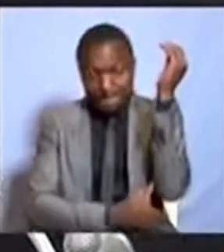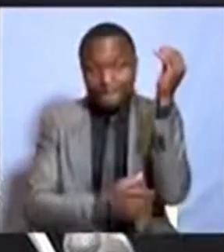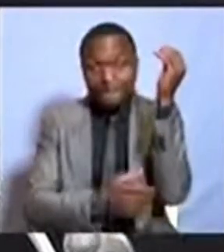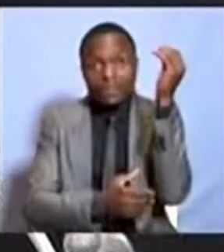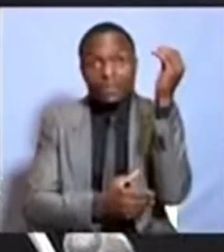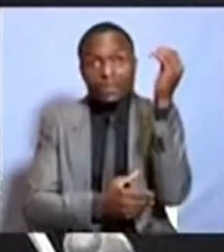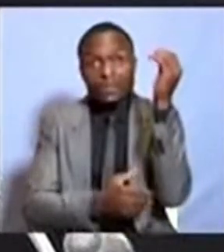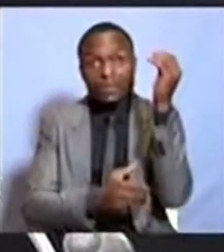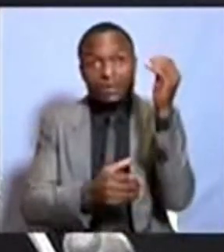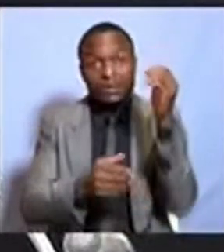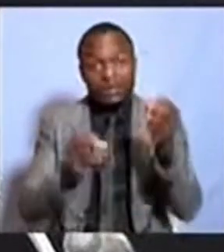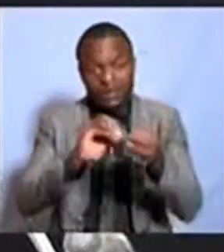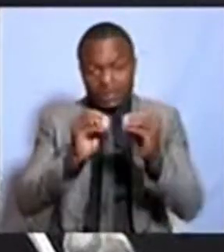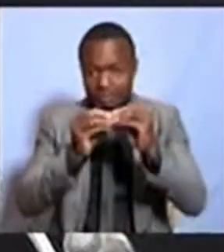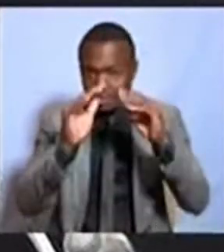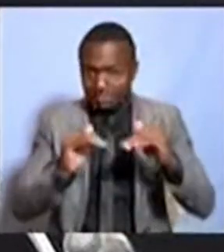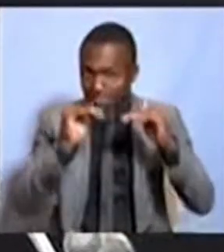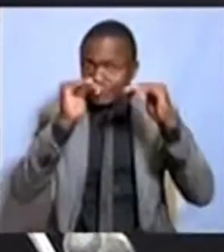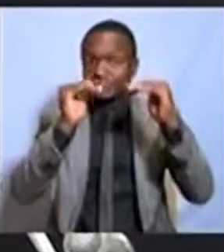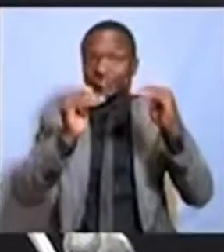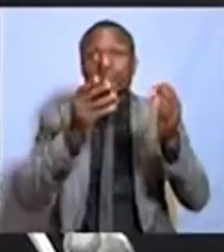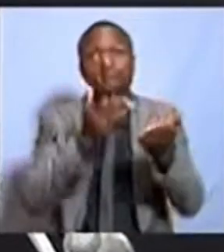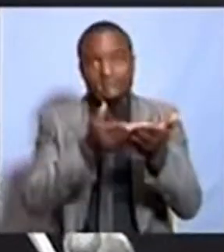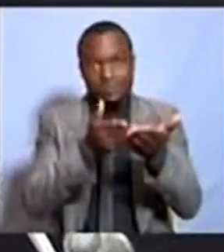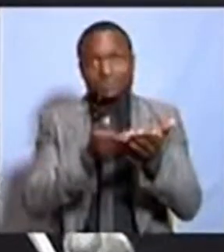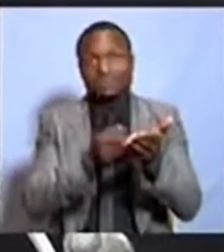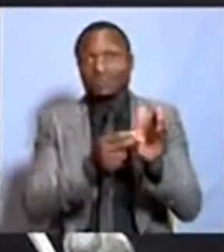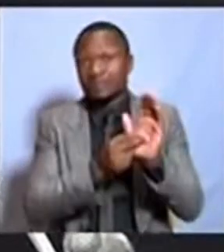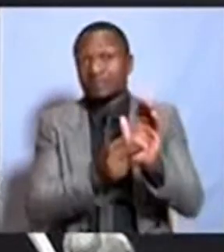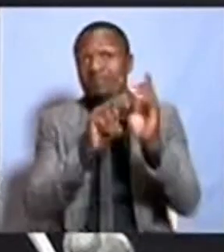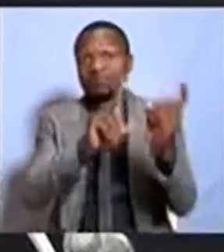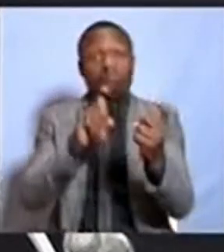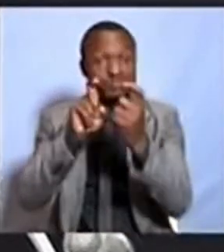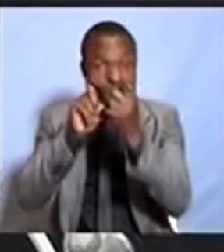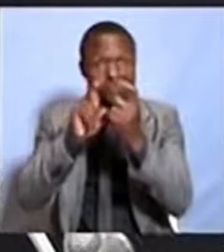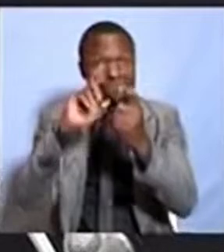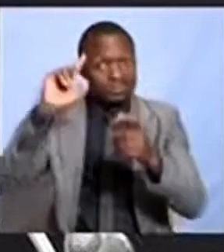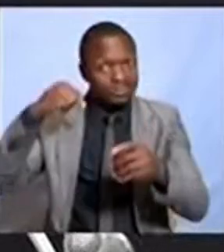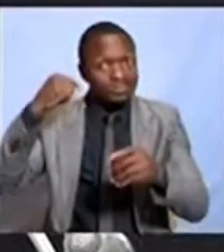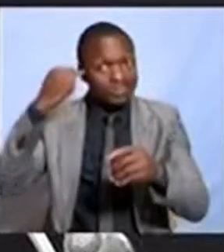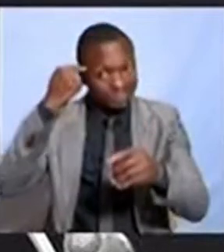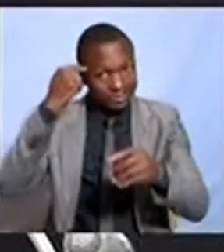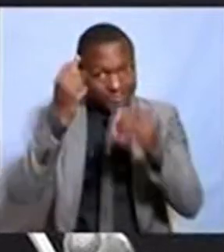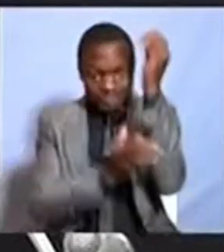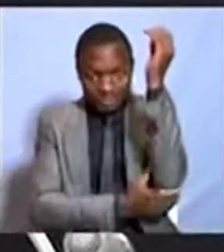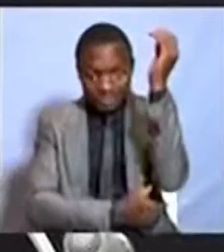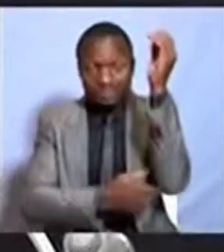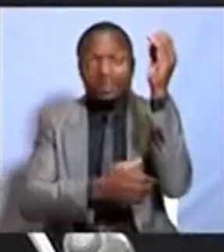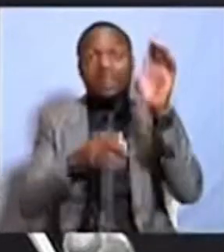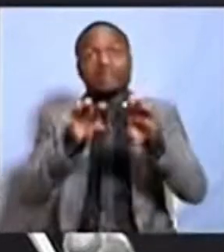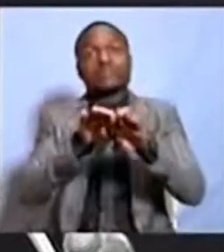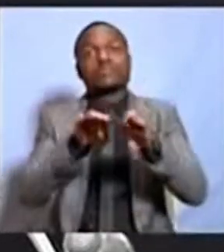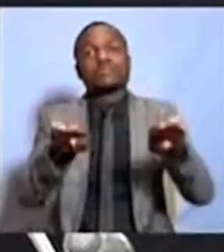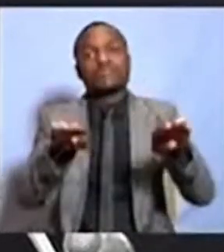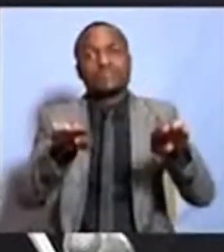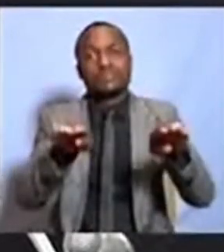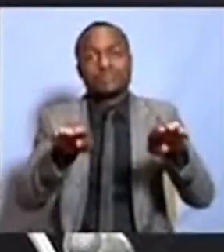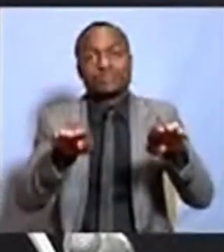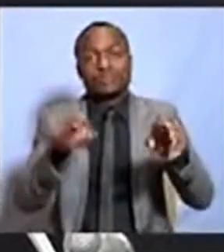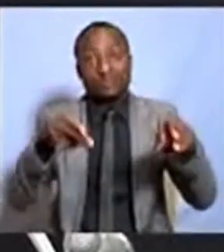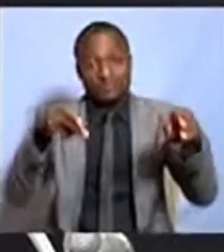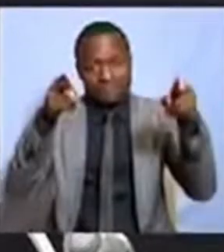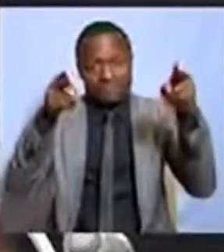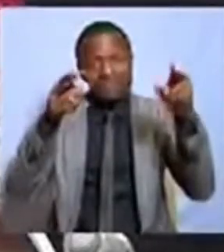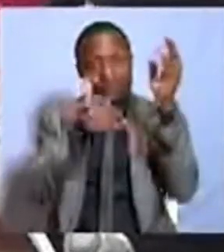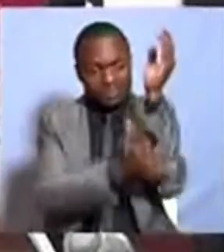risen, and this is a very clear indication. And so this is also a challenge to government because poverty levels are really high in the